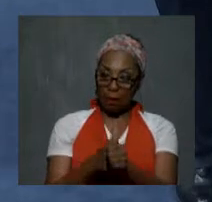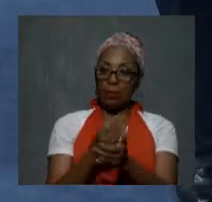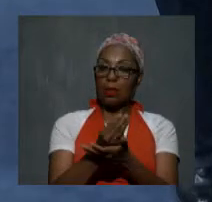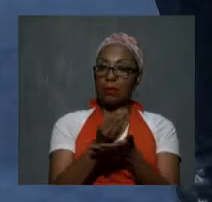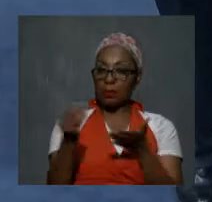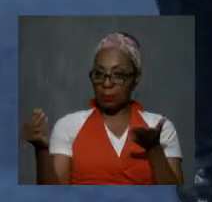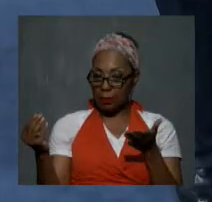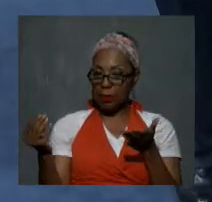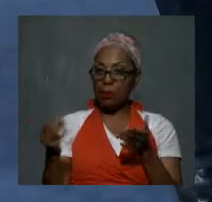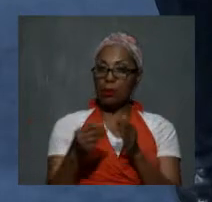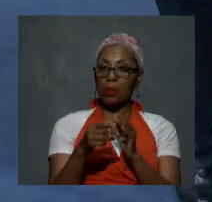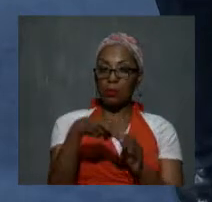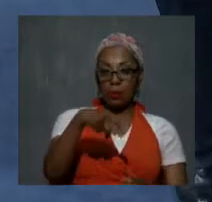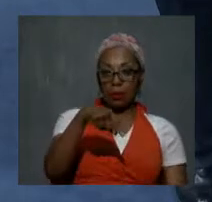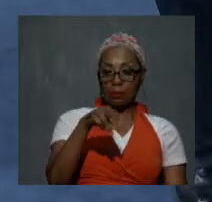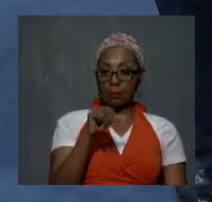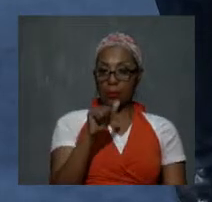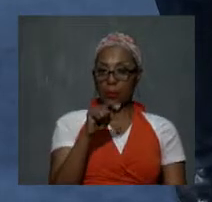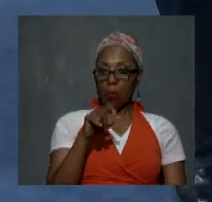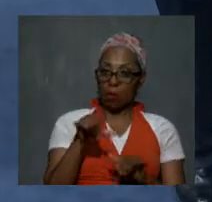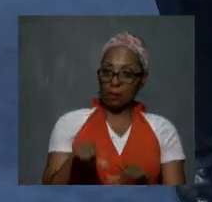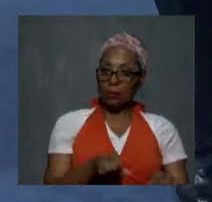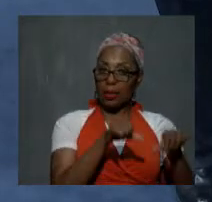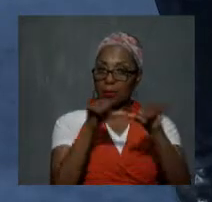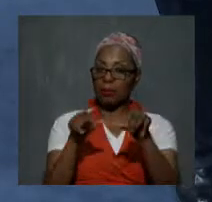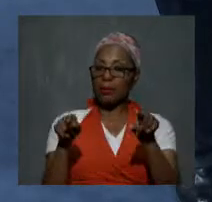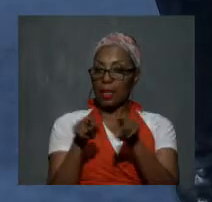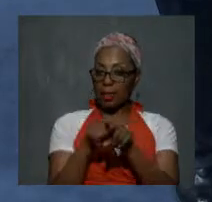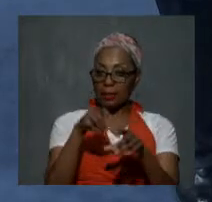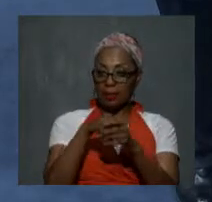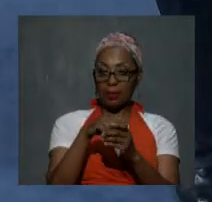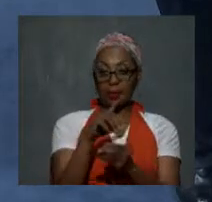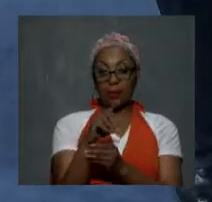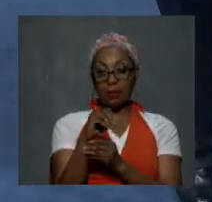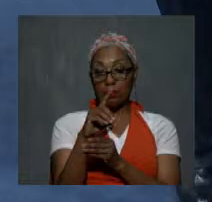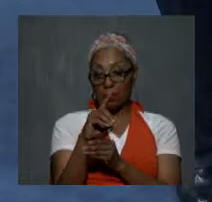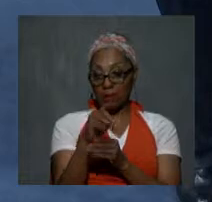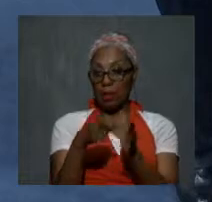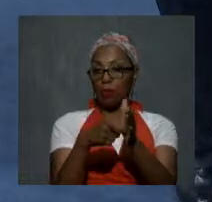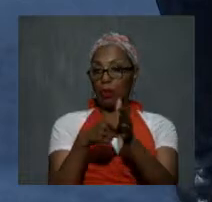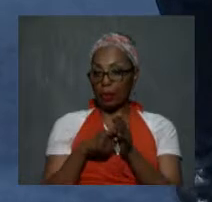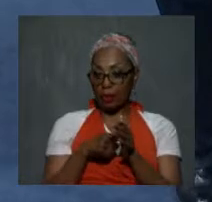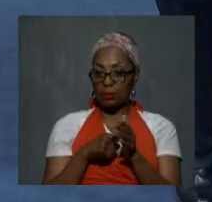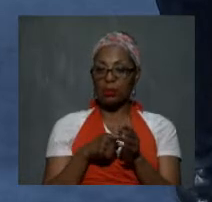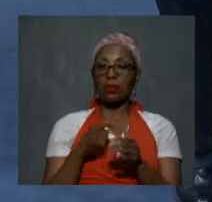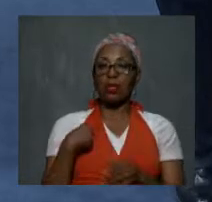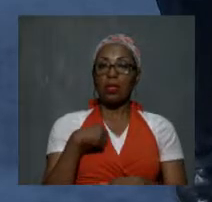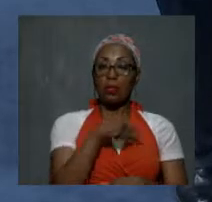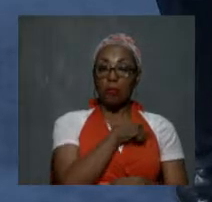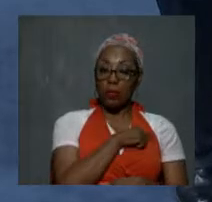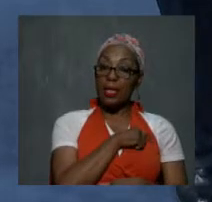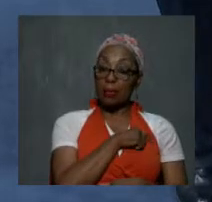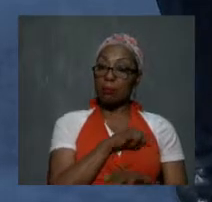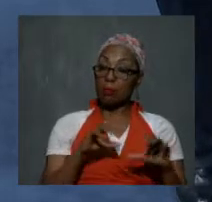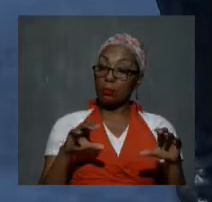quality standards as are stated in the DOD regulations. We are doing a